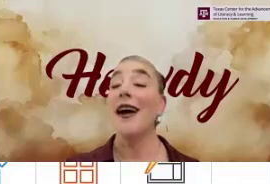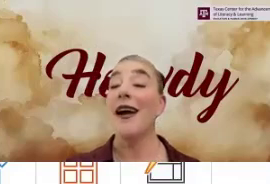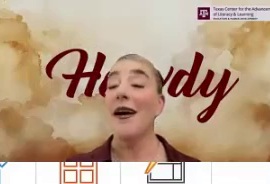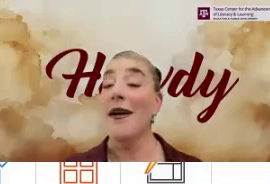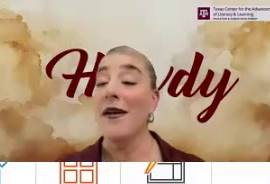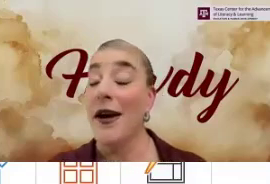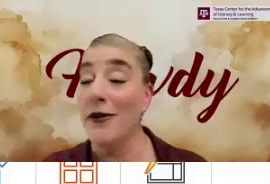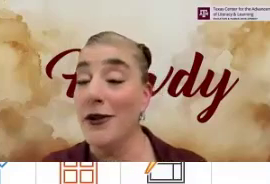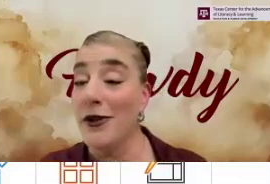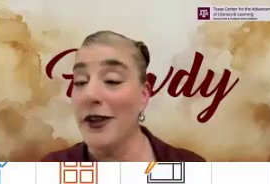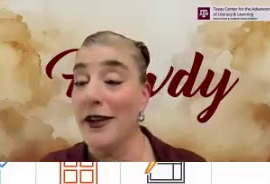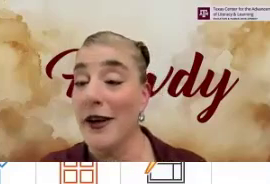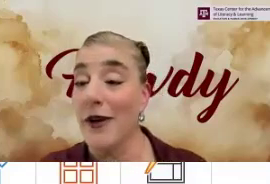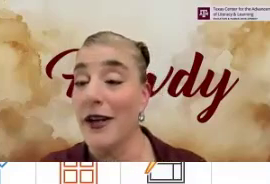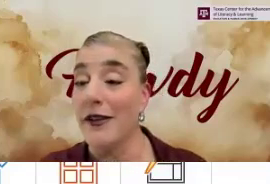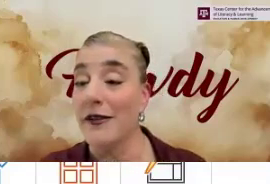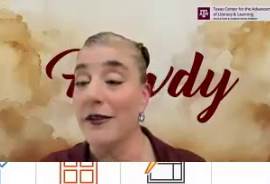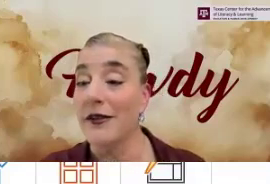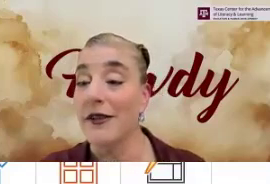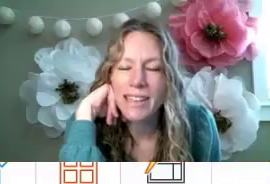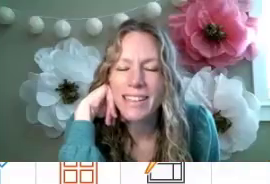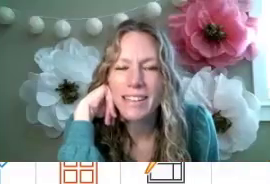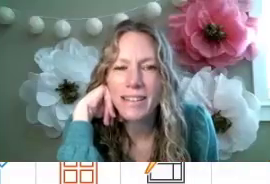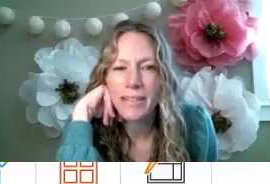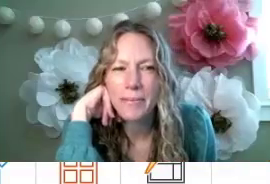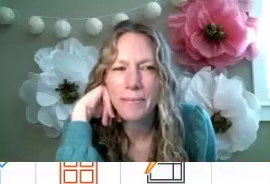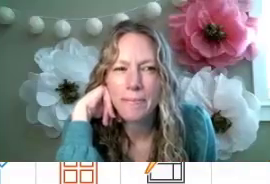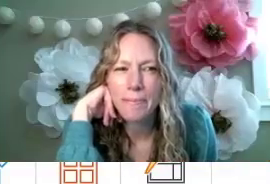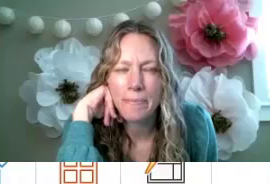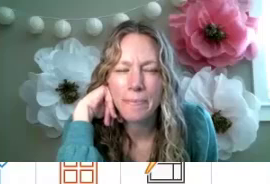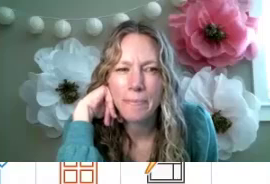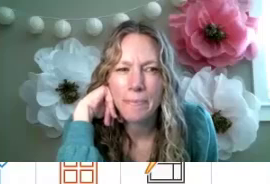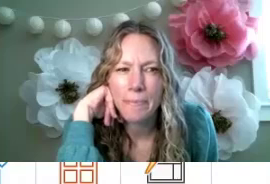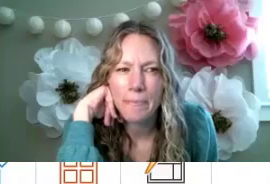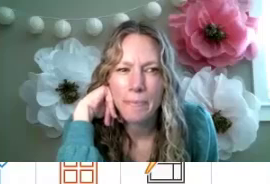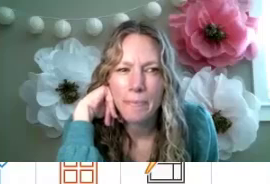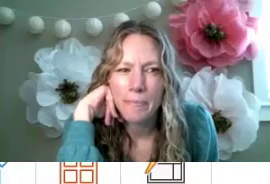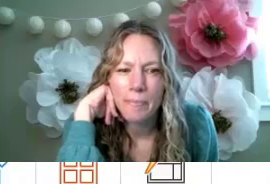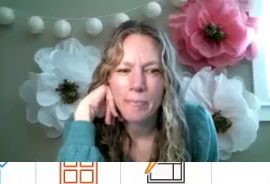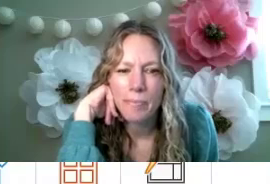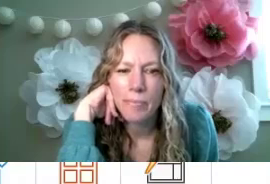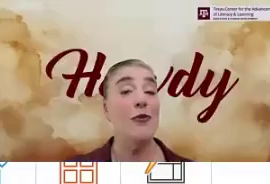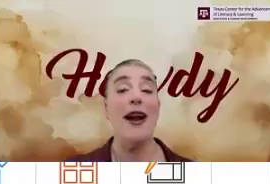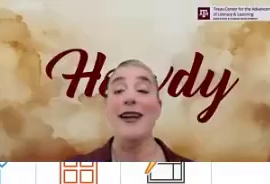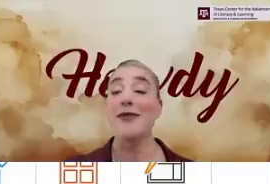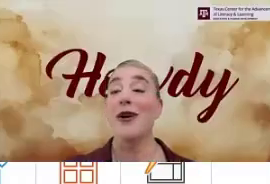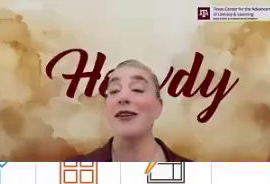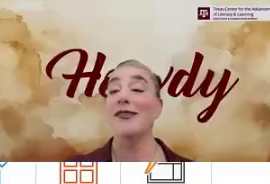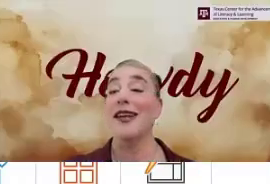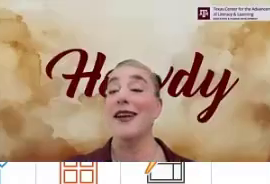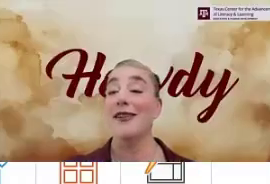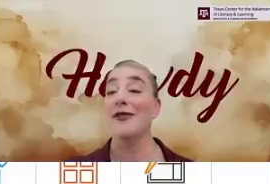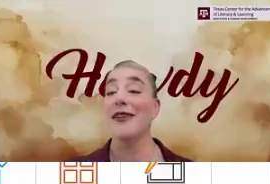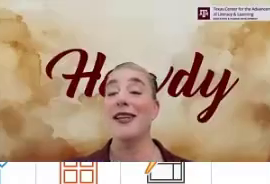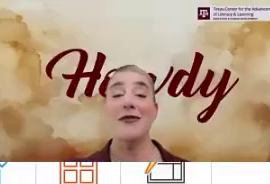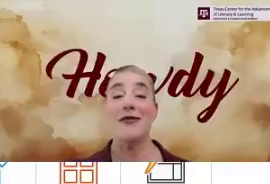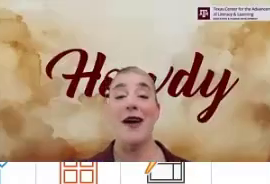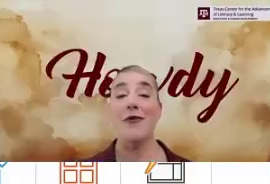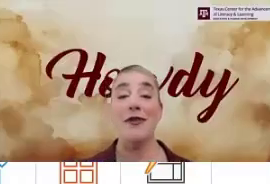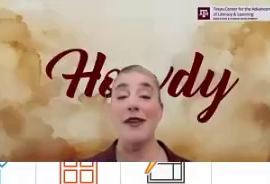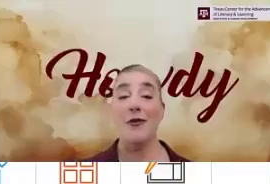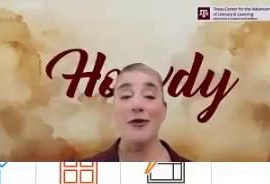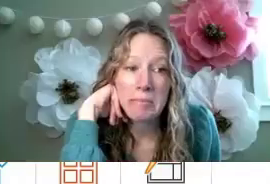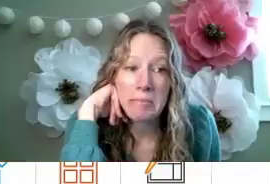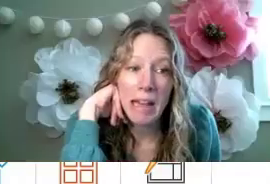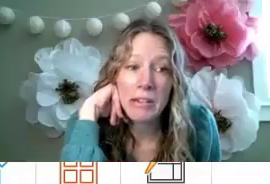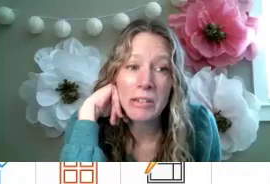was, Heather, you said that, right? Yes. I thought that was true, but I didn't want to say that. So thank you.